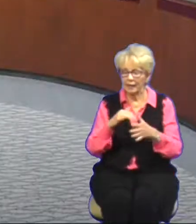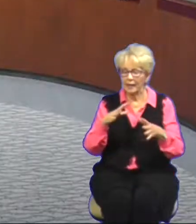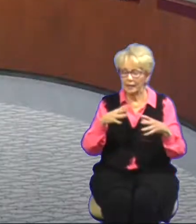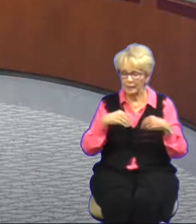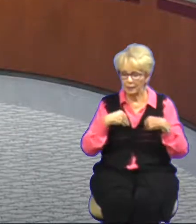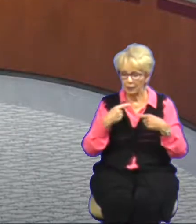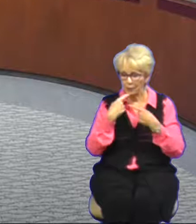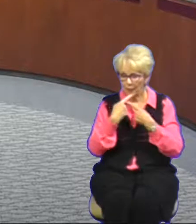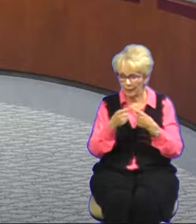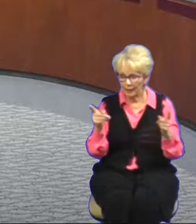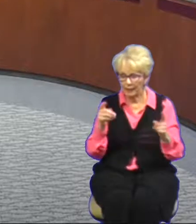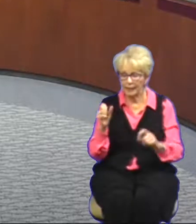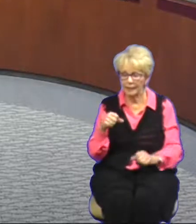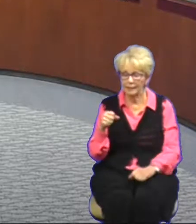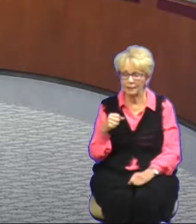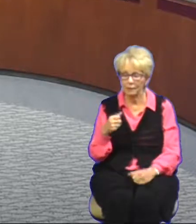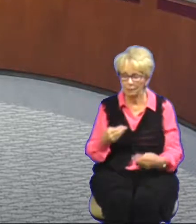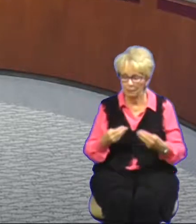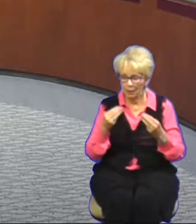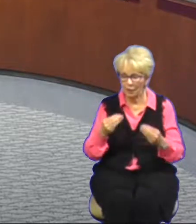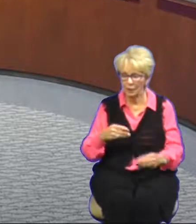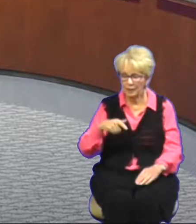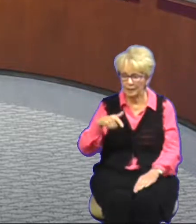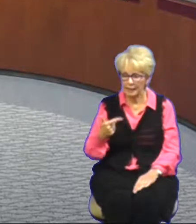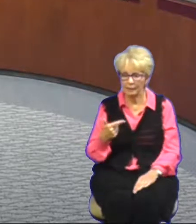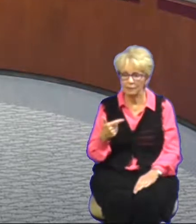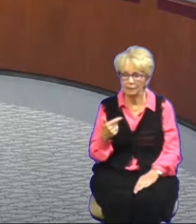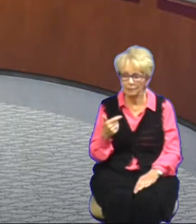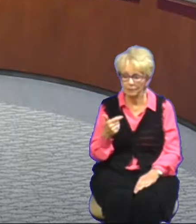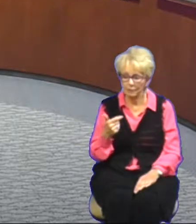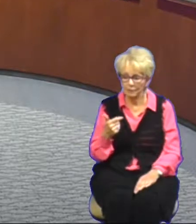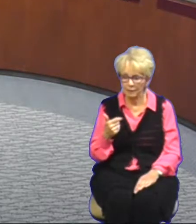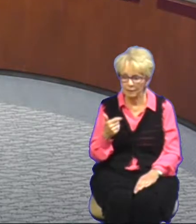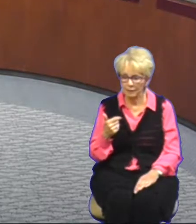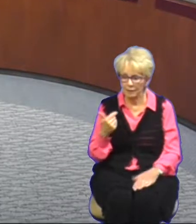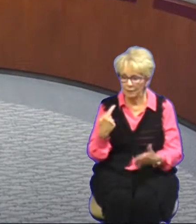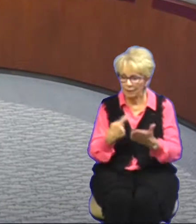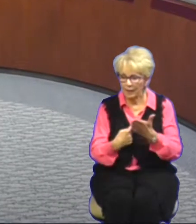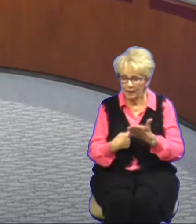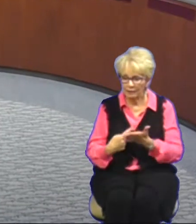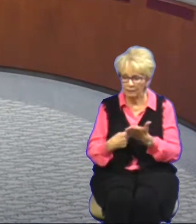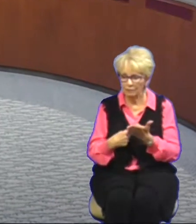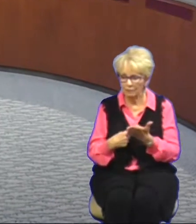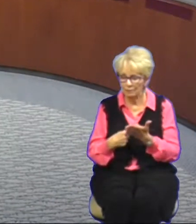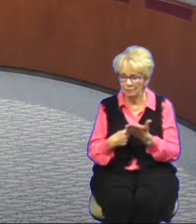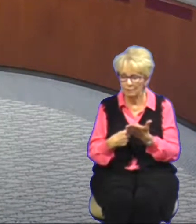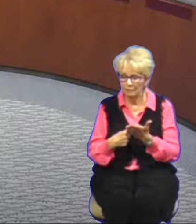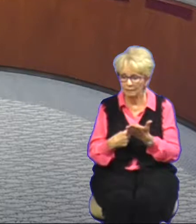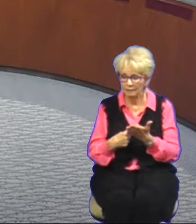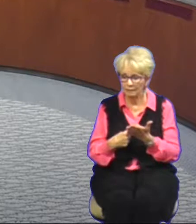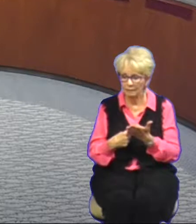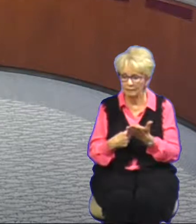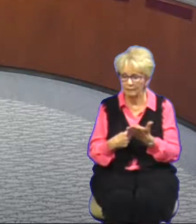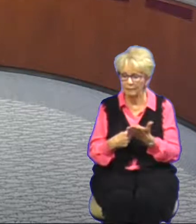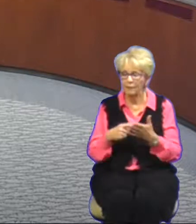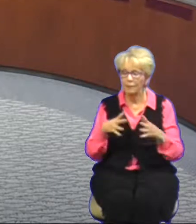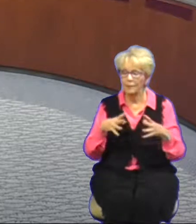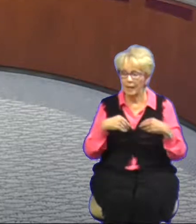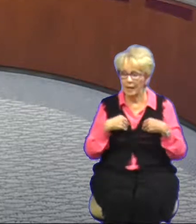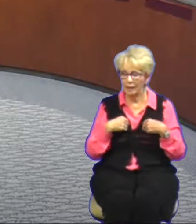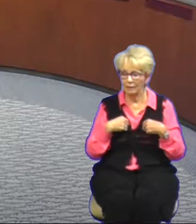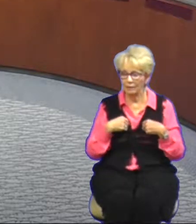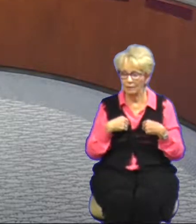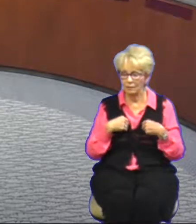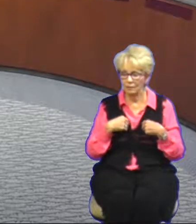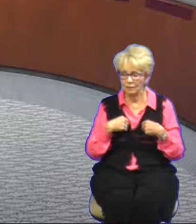proclamation? Make a motion. Do I have a second? Second. Any discussion? All in favor, please signify by saying aye. Aye.